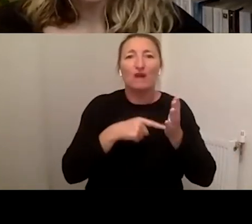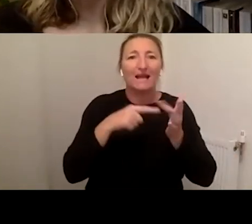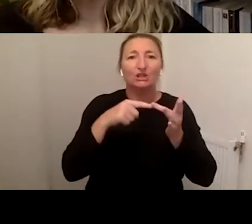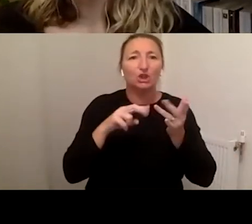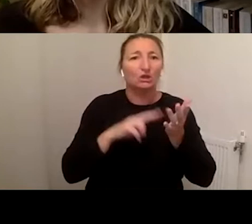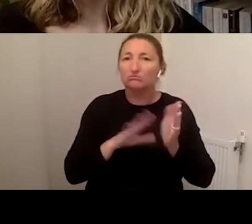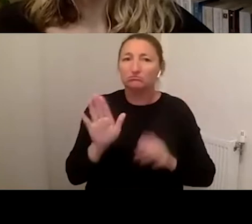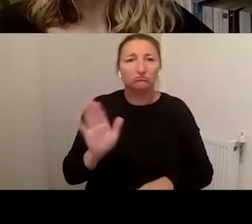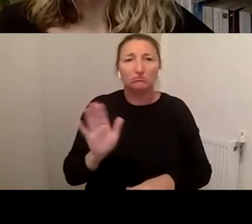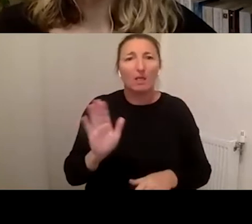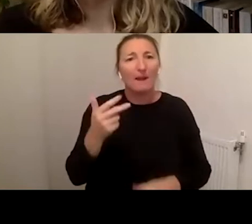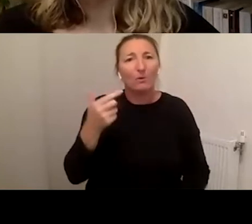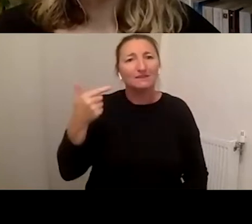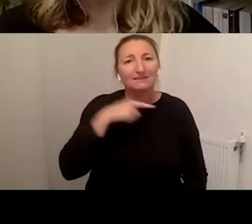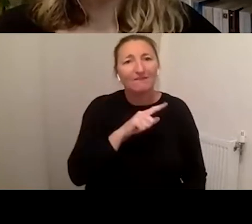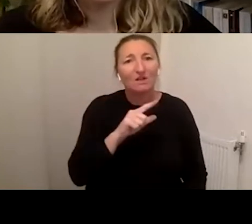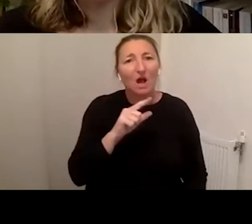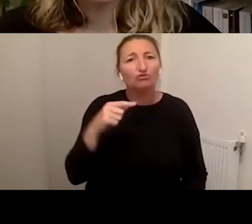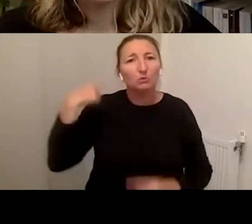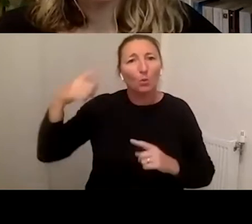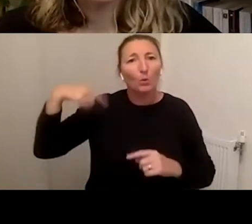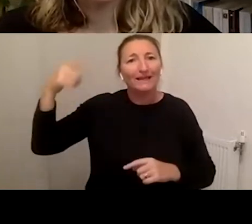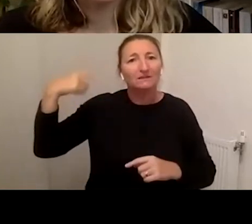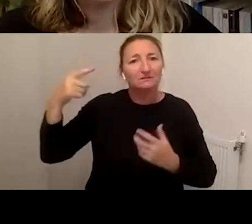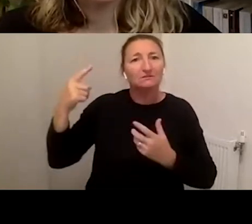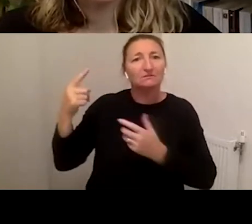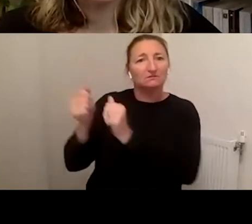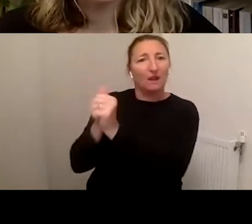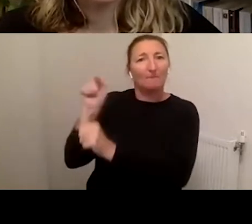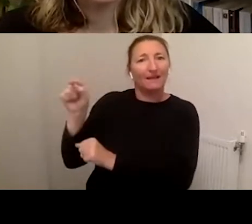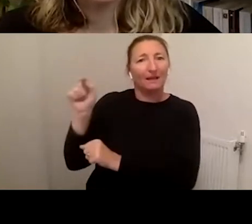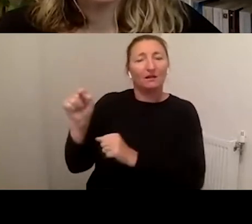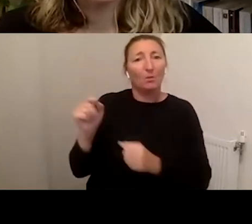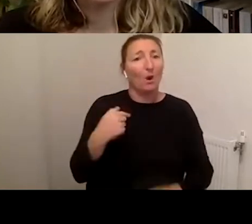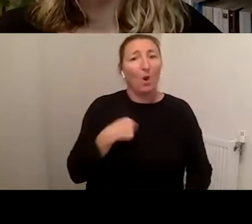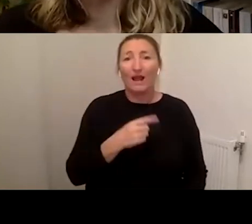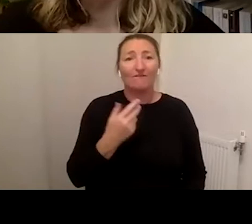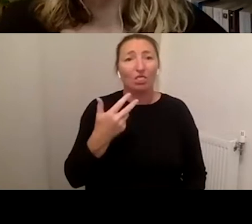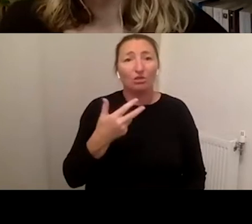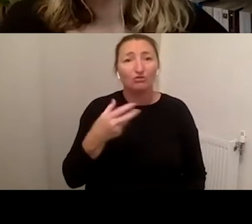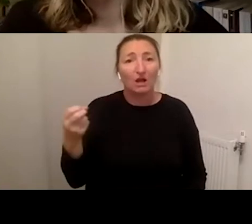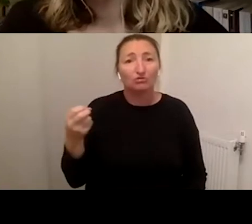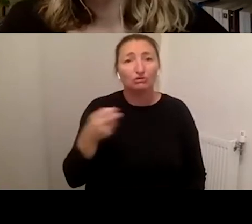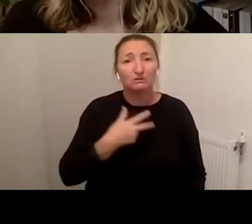cooperatives, but they are not organized. So we only have 3 members in Denmark.